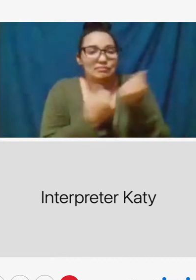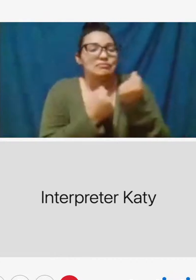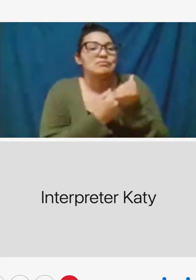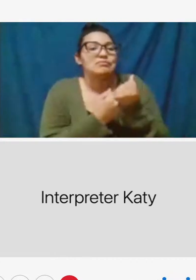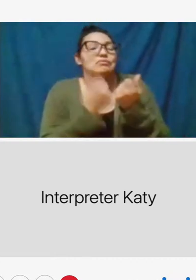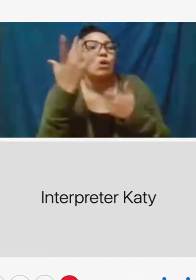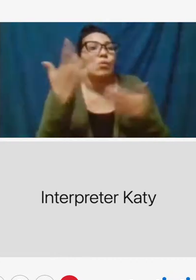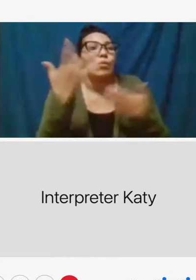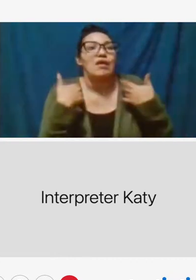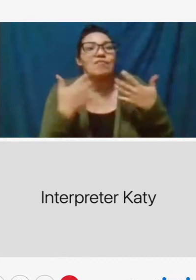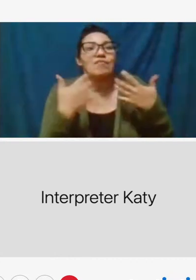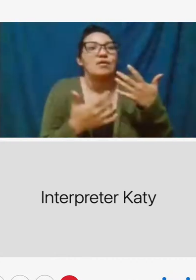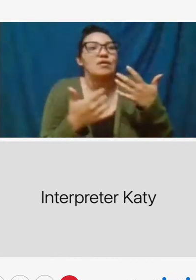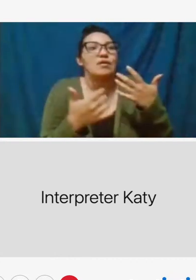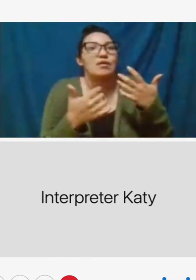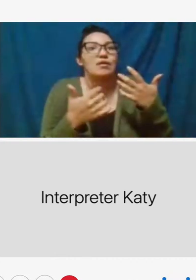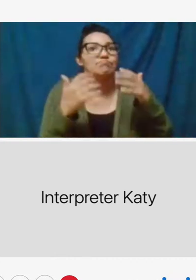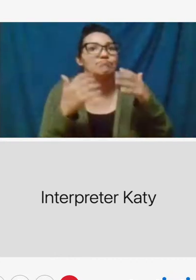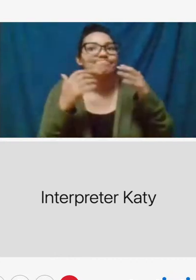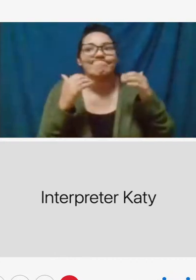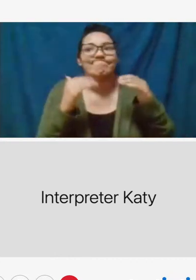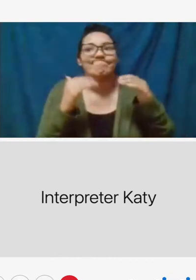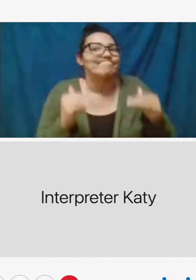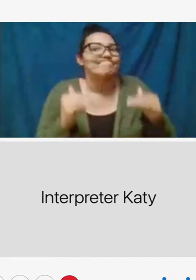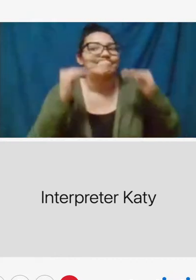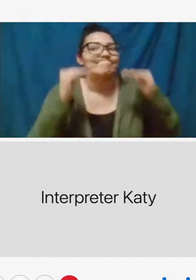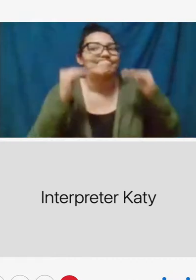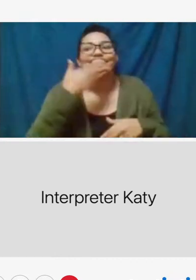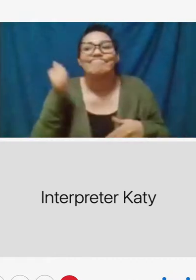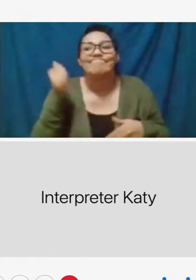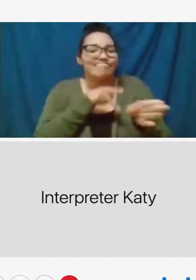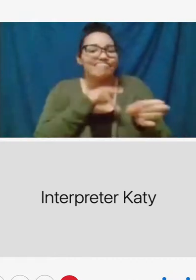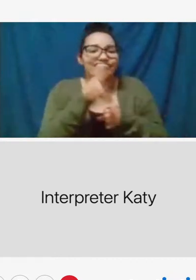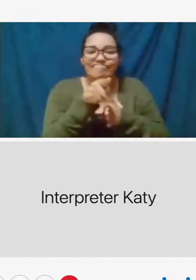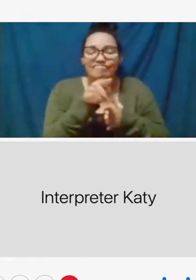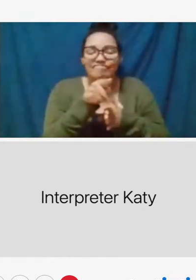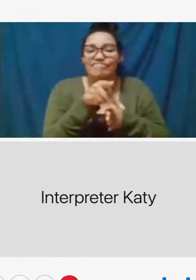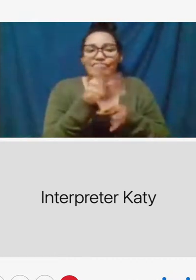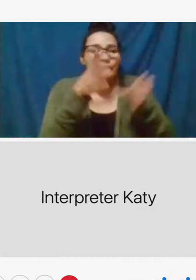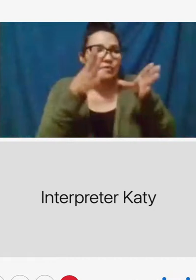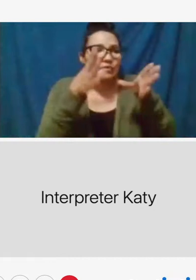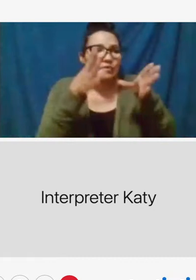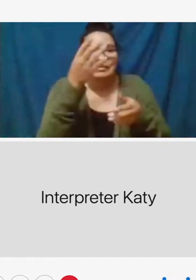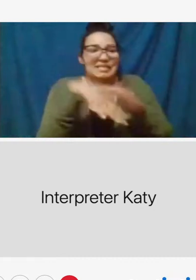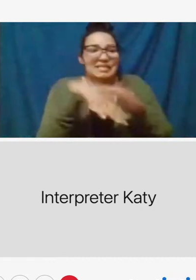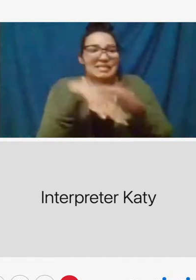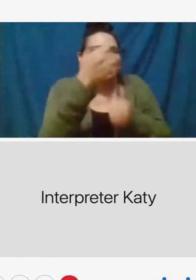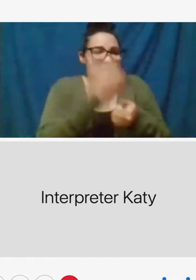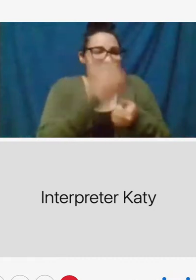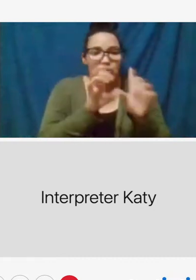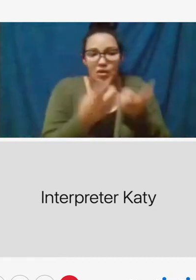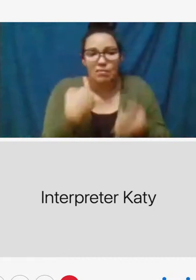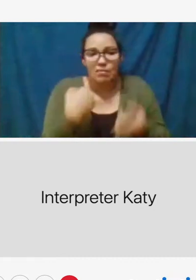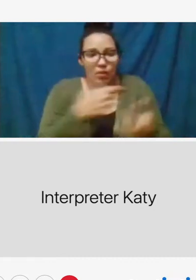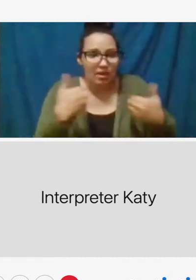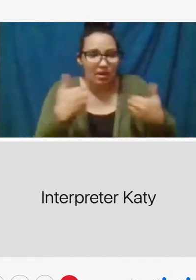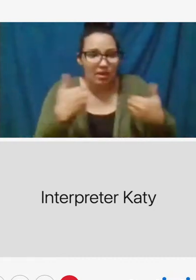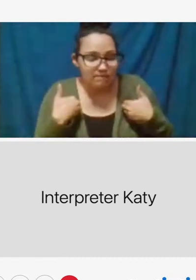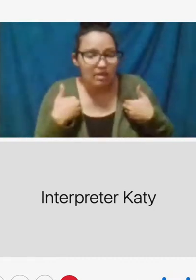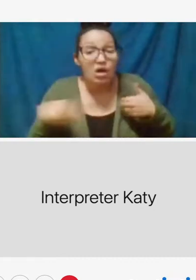professionals and in every one of the Departments that we have another great indication of that it